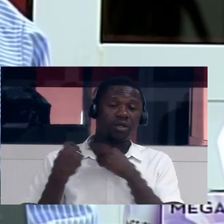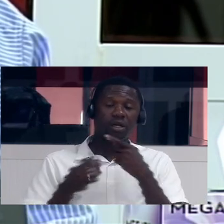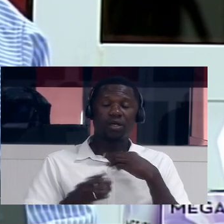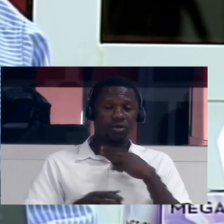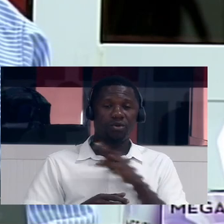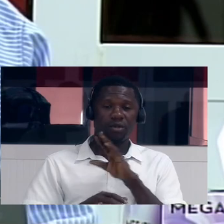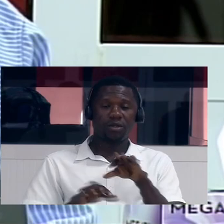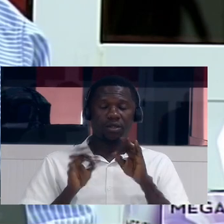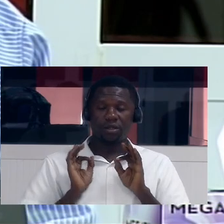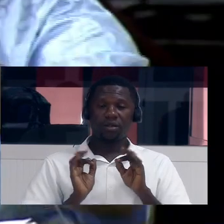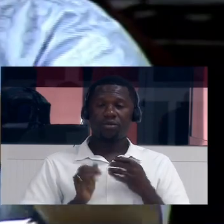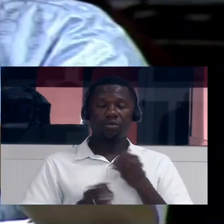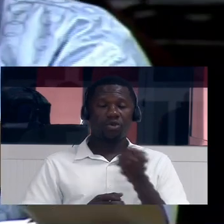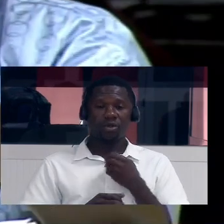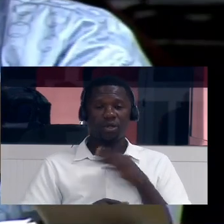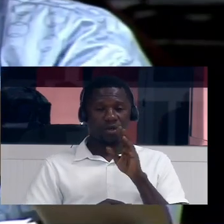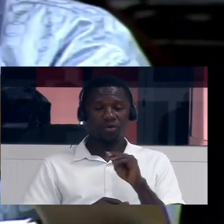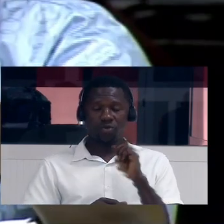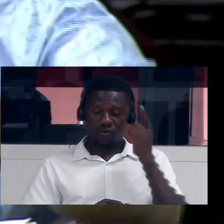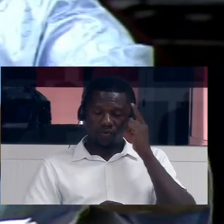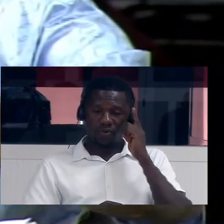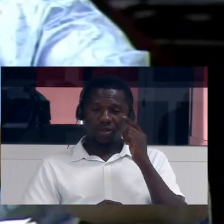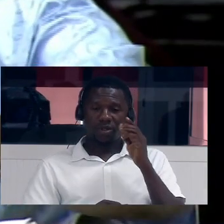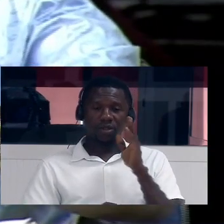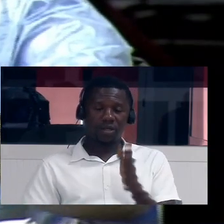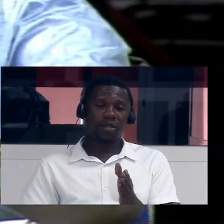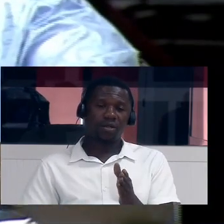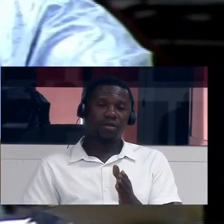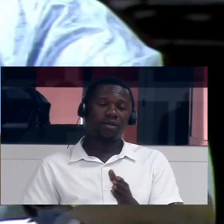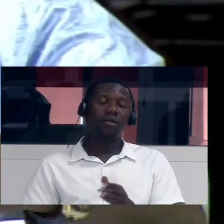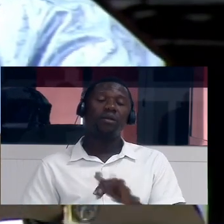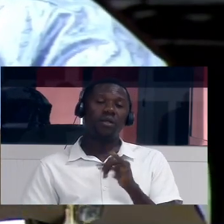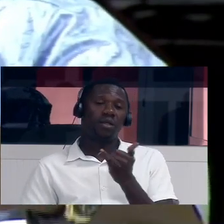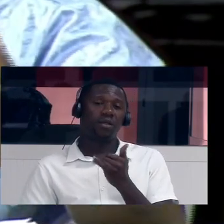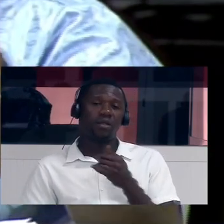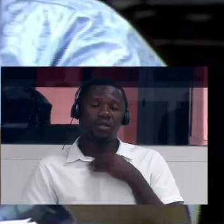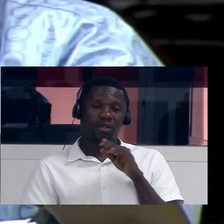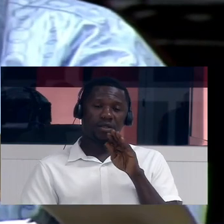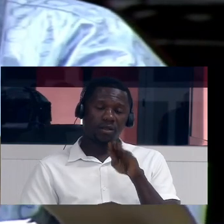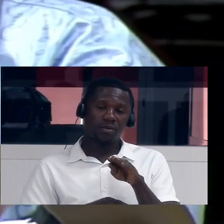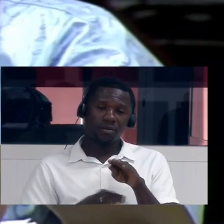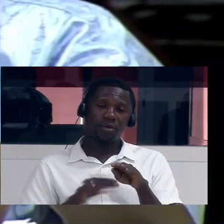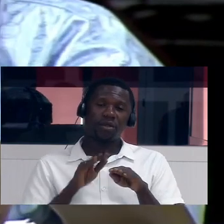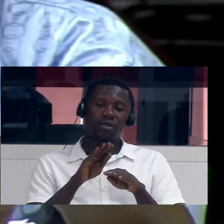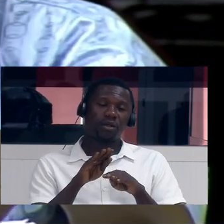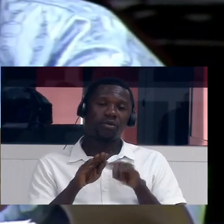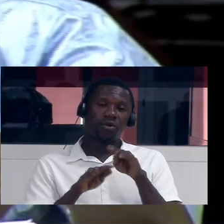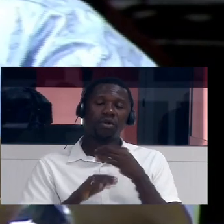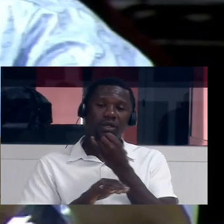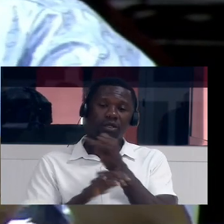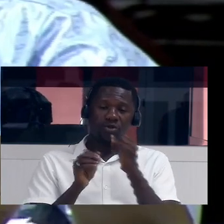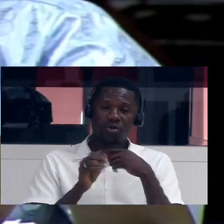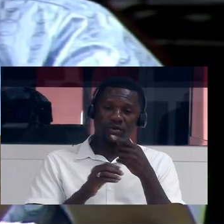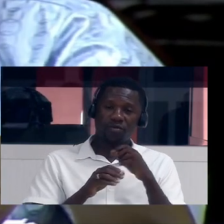because I did what was right. Yes, let's take it step by step. On this issue of